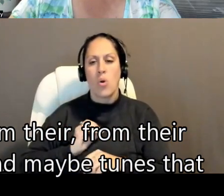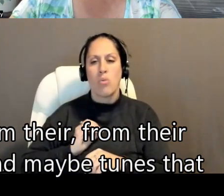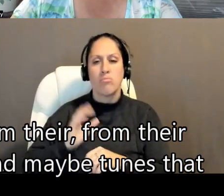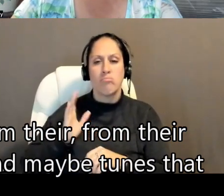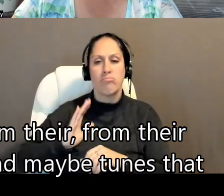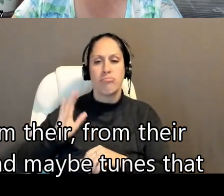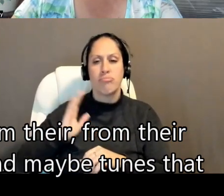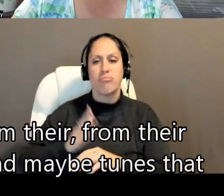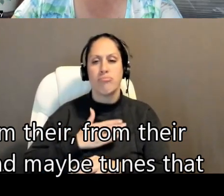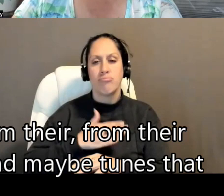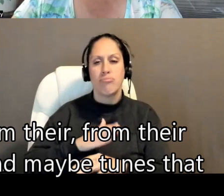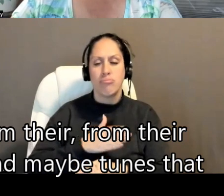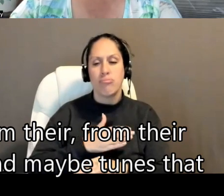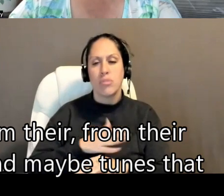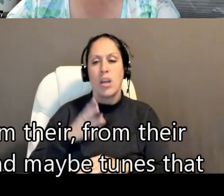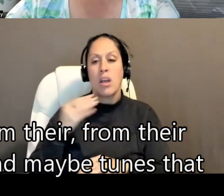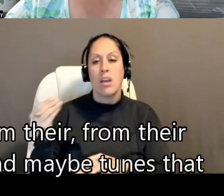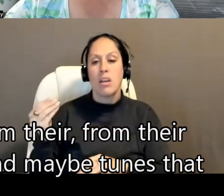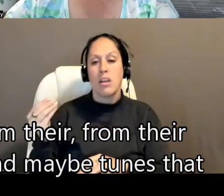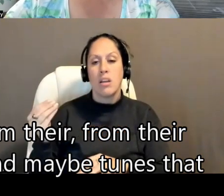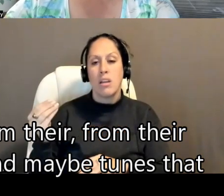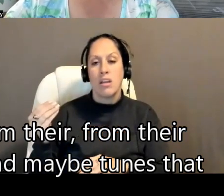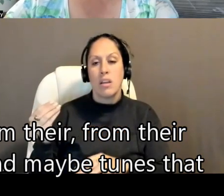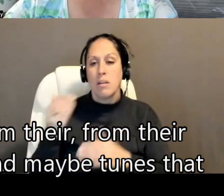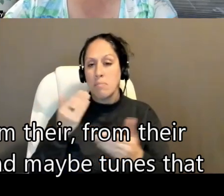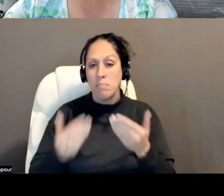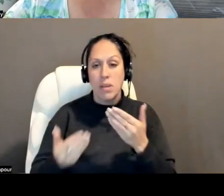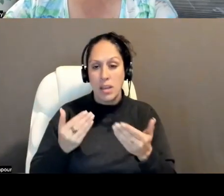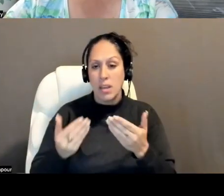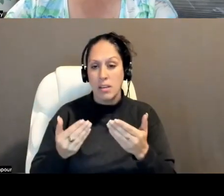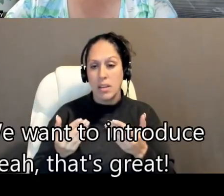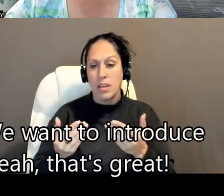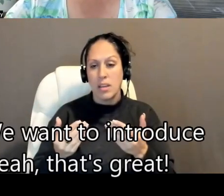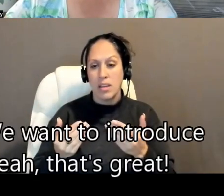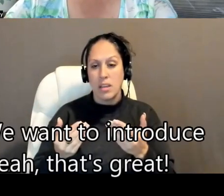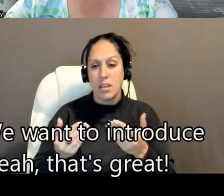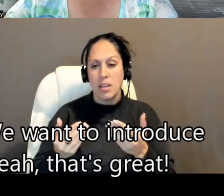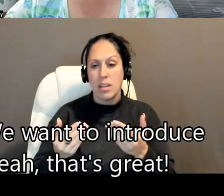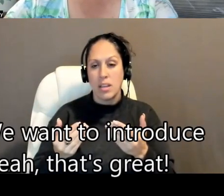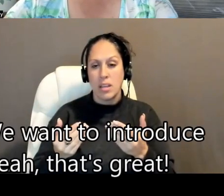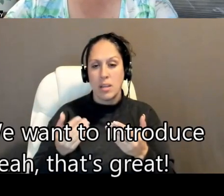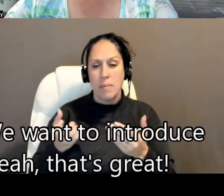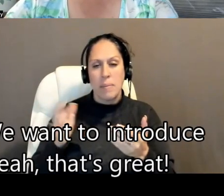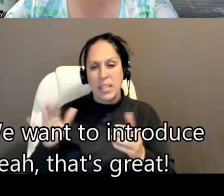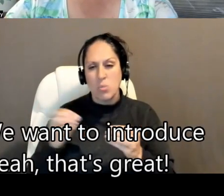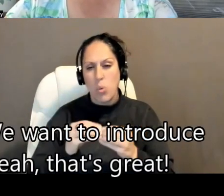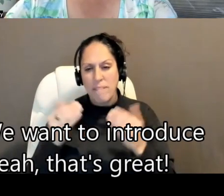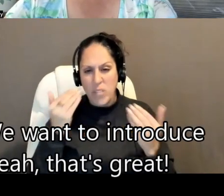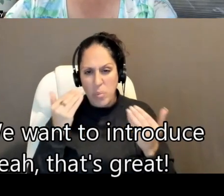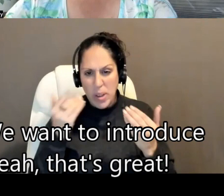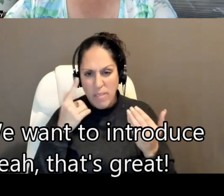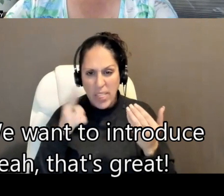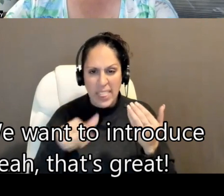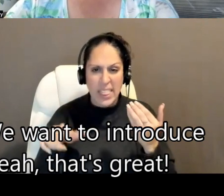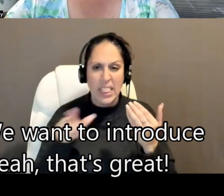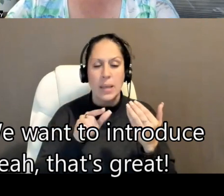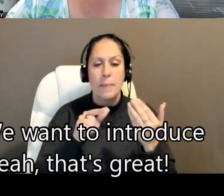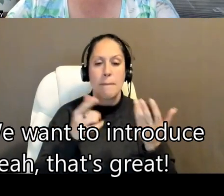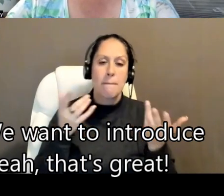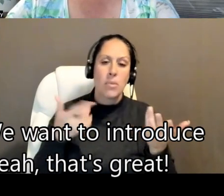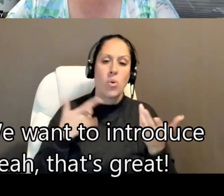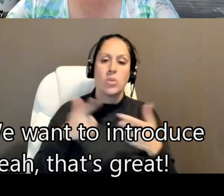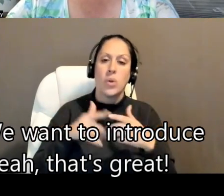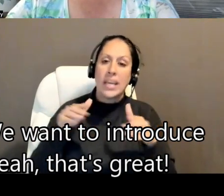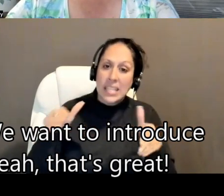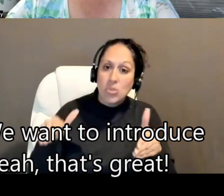melodies, and maybe tunes that familiar for them, but tunes that are we want to